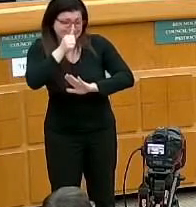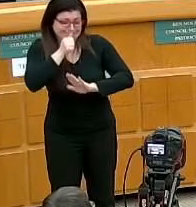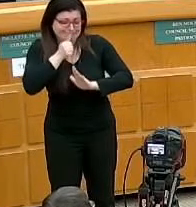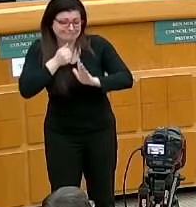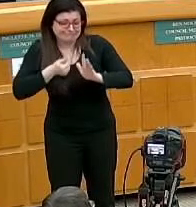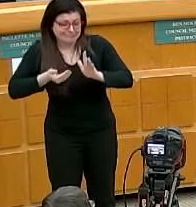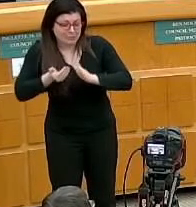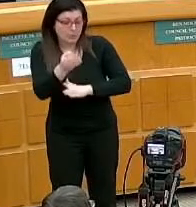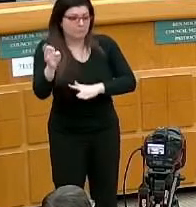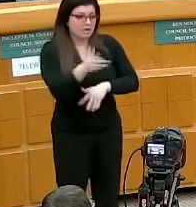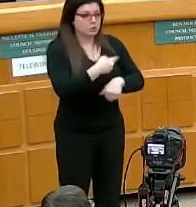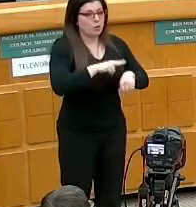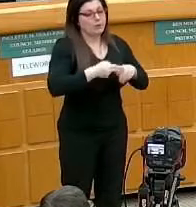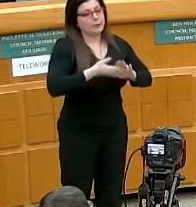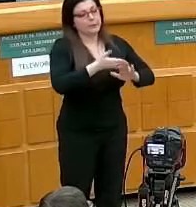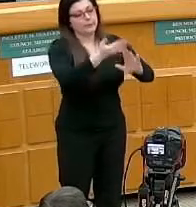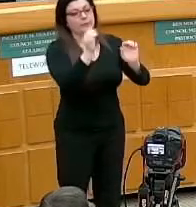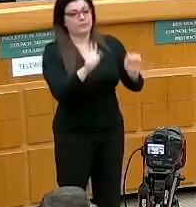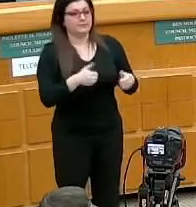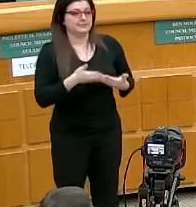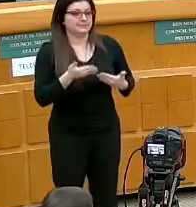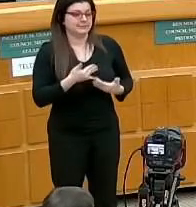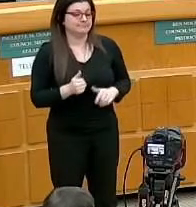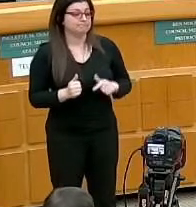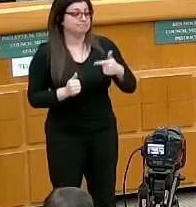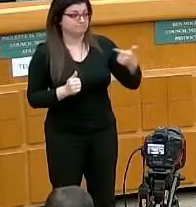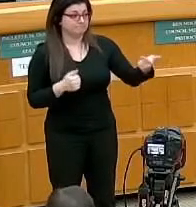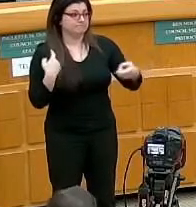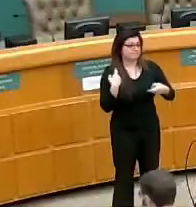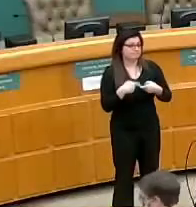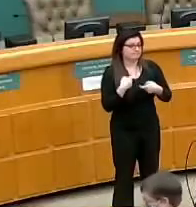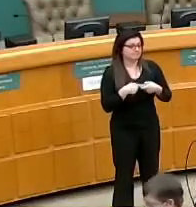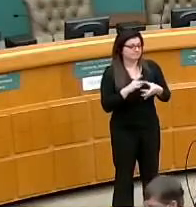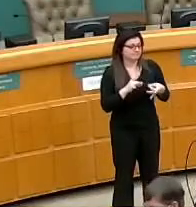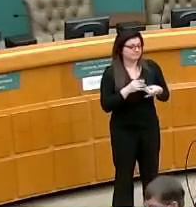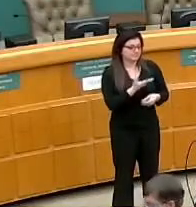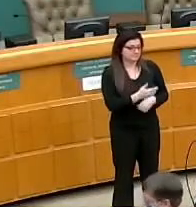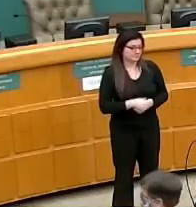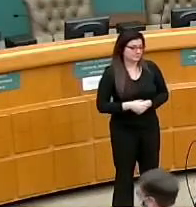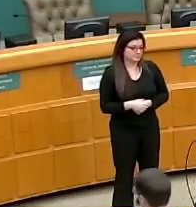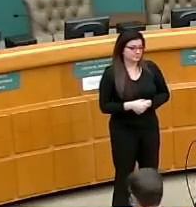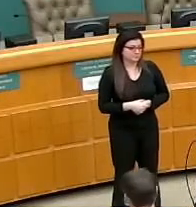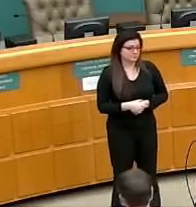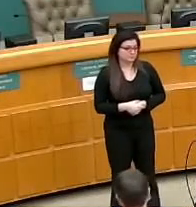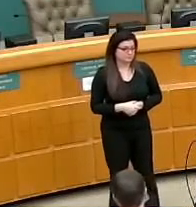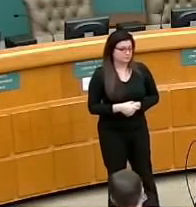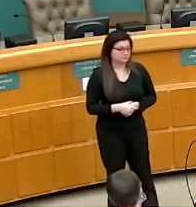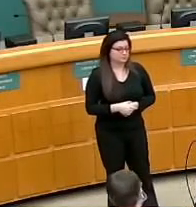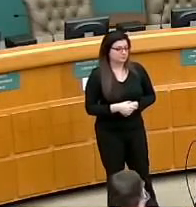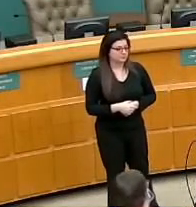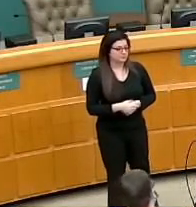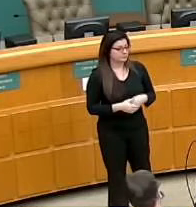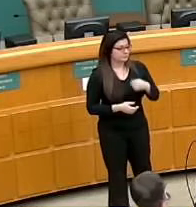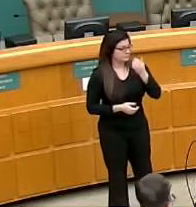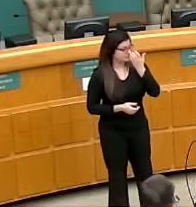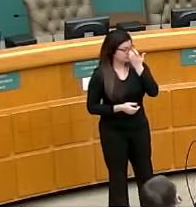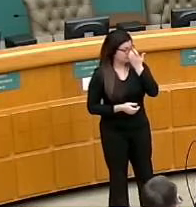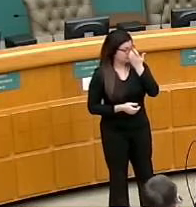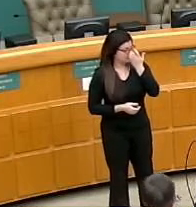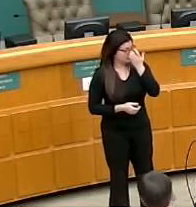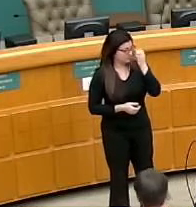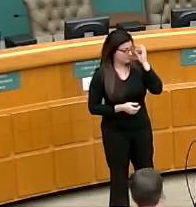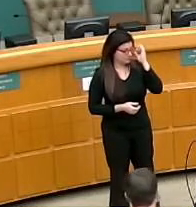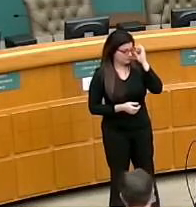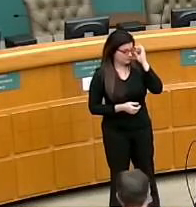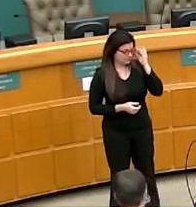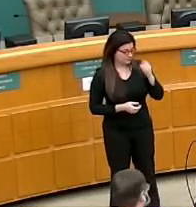back to normal as well. El martes pasado, el Concilio aprobó un acuerdo para ayudar a los pequeños negocios mediante un programa de préstamos. Al momento